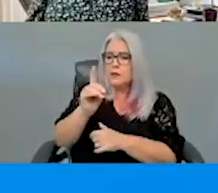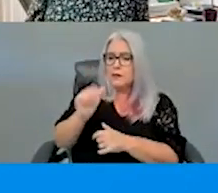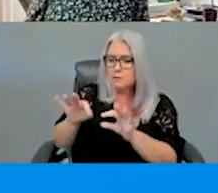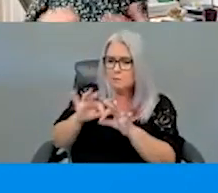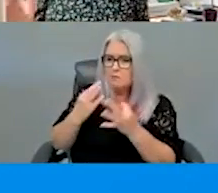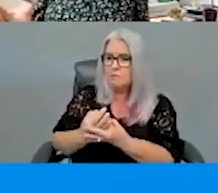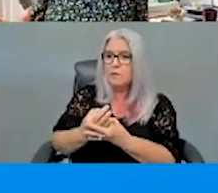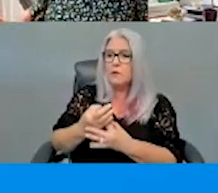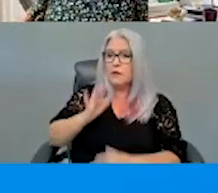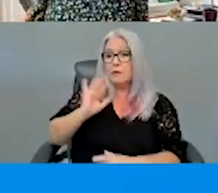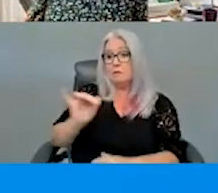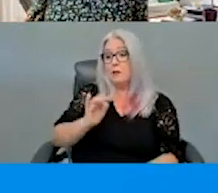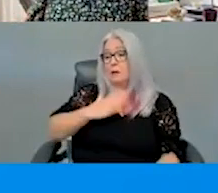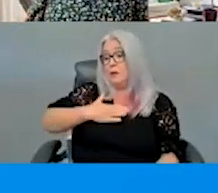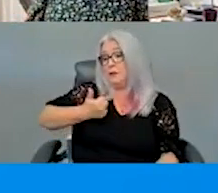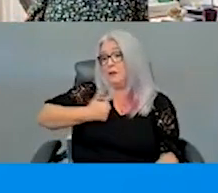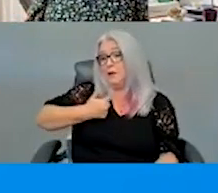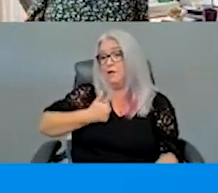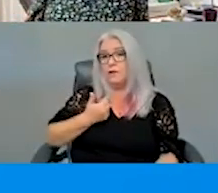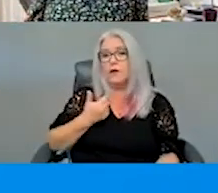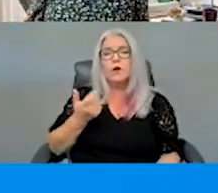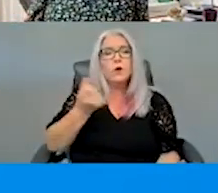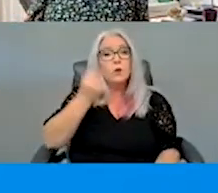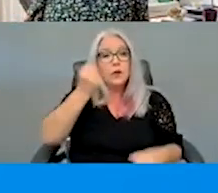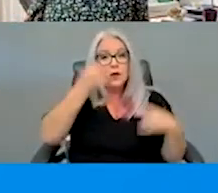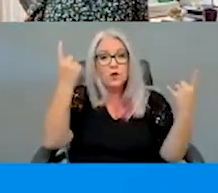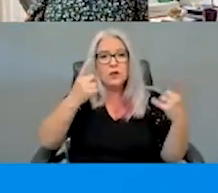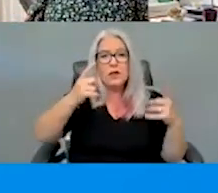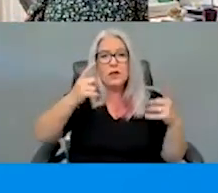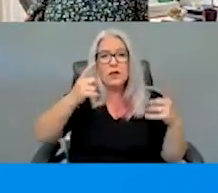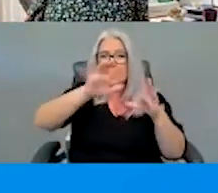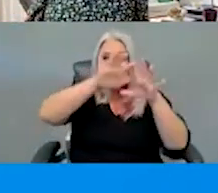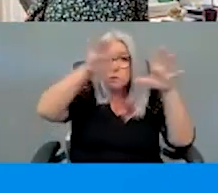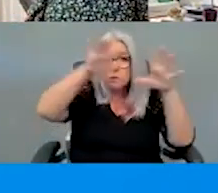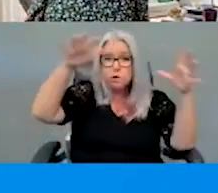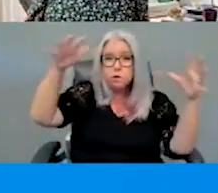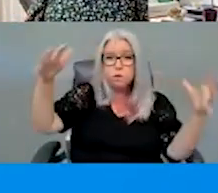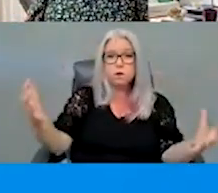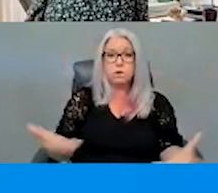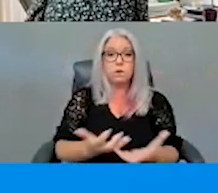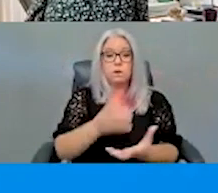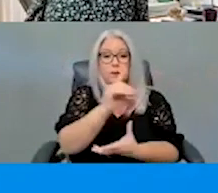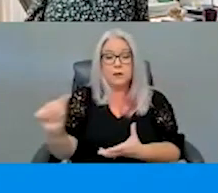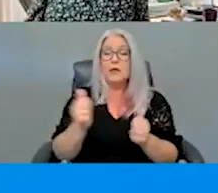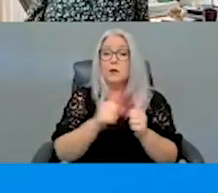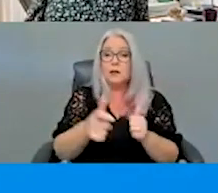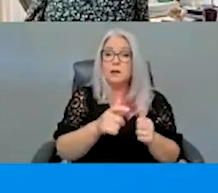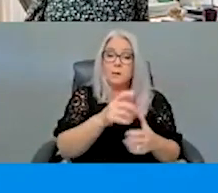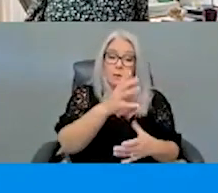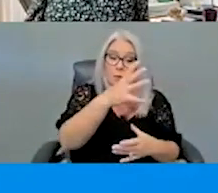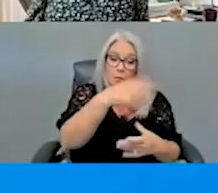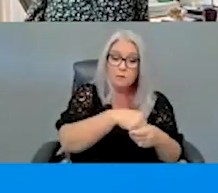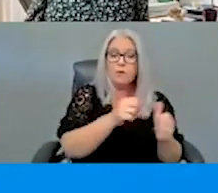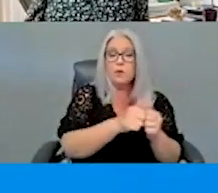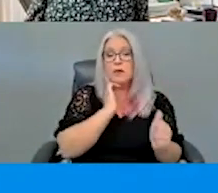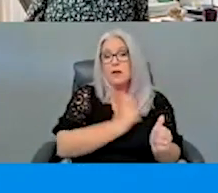at how large disability is as a segment of our population and our communities. So